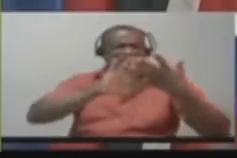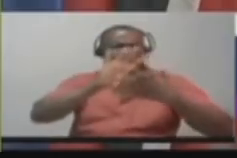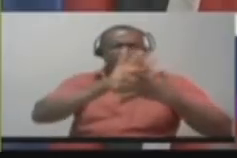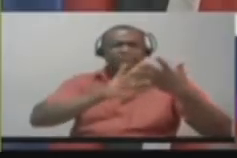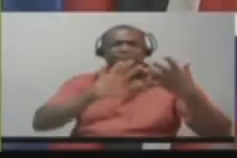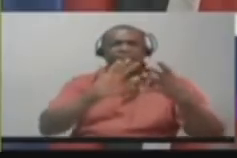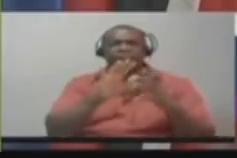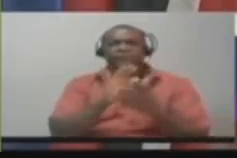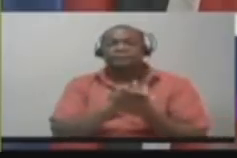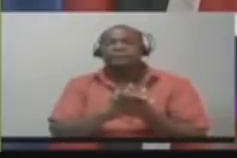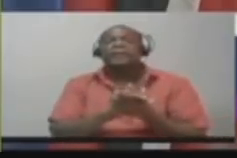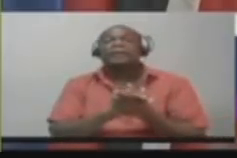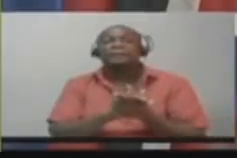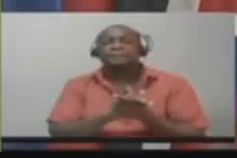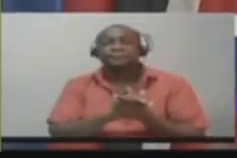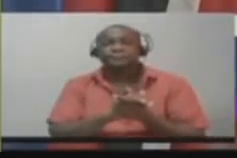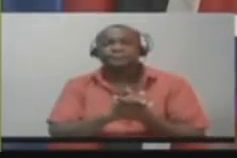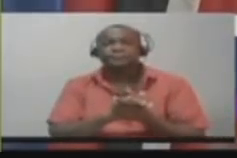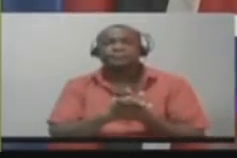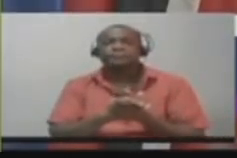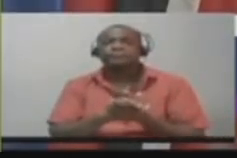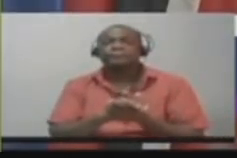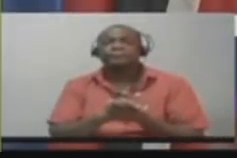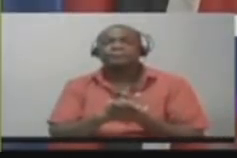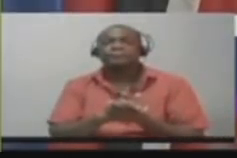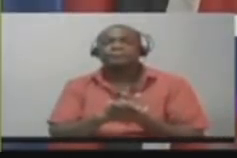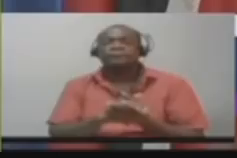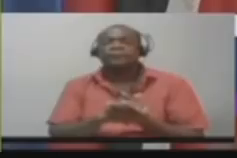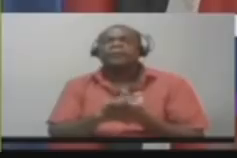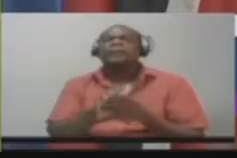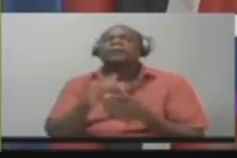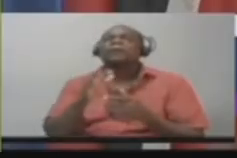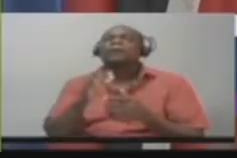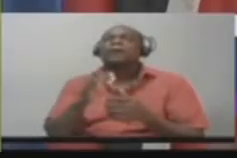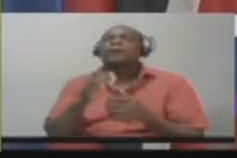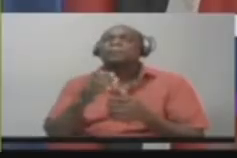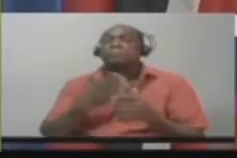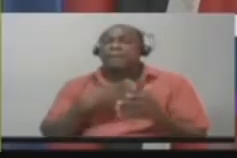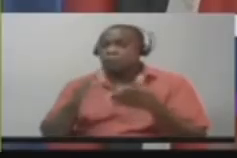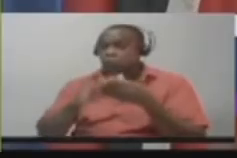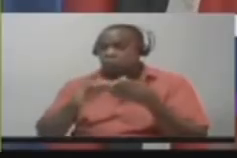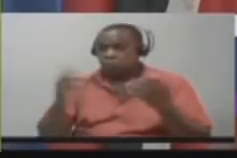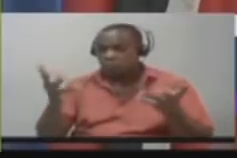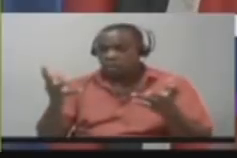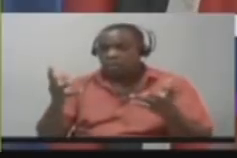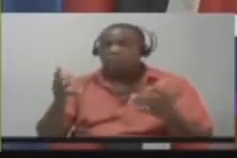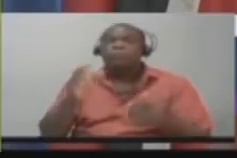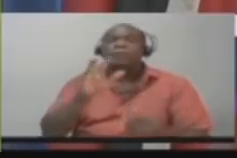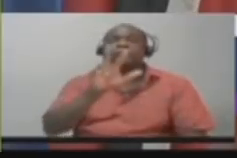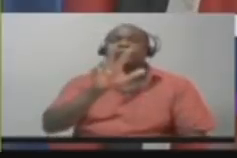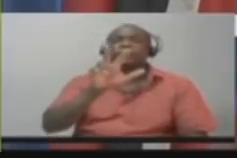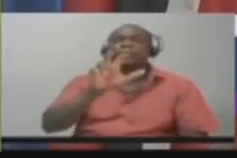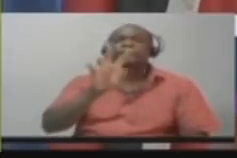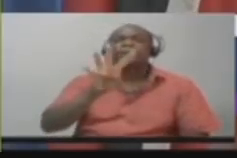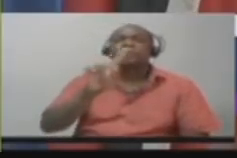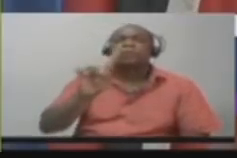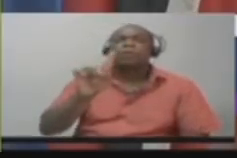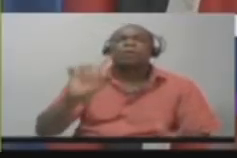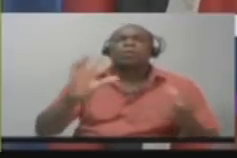paper. What we said is that at that point, there had been 341 total deaths. At this point, we're